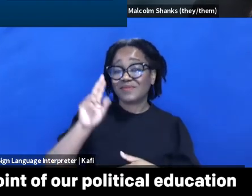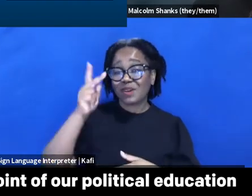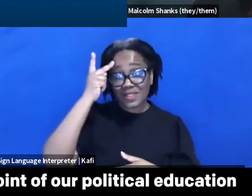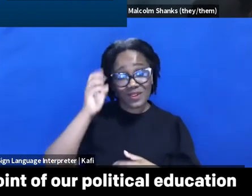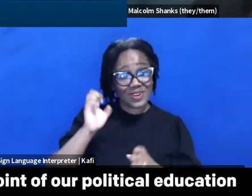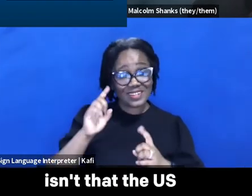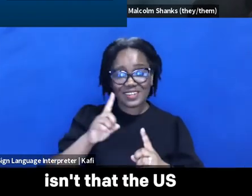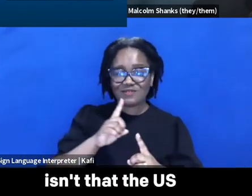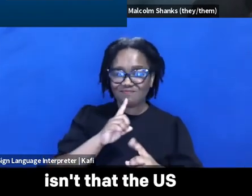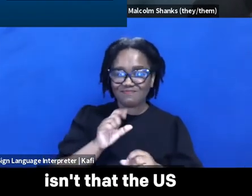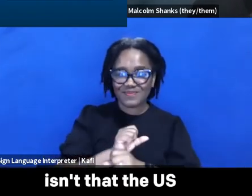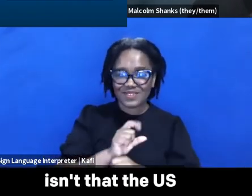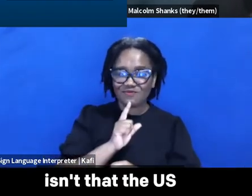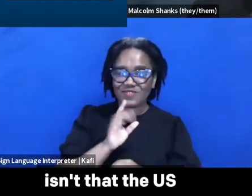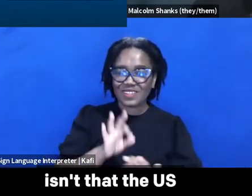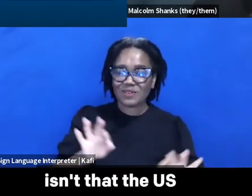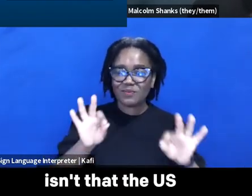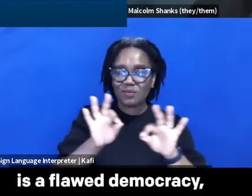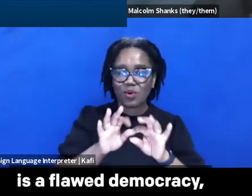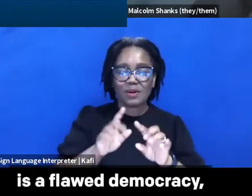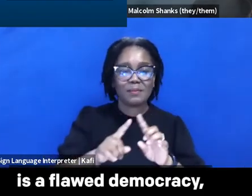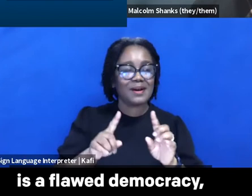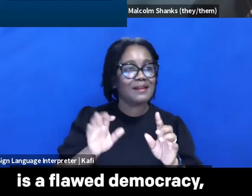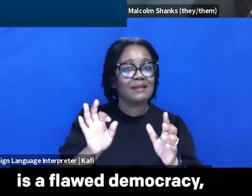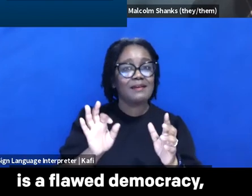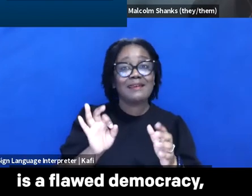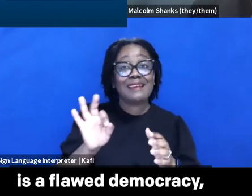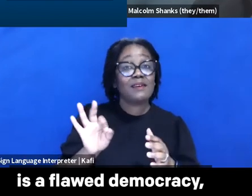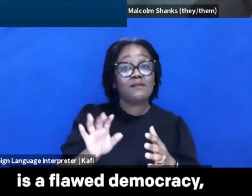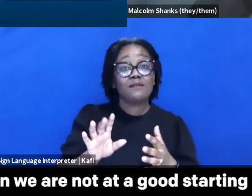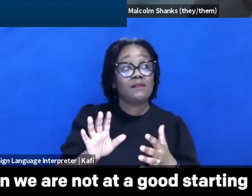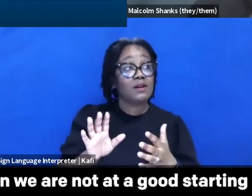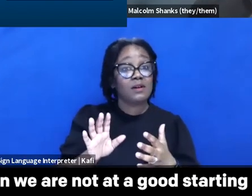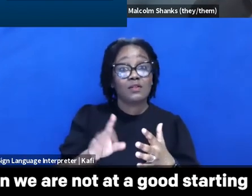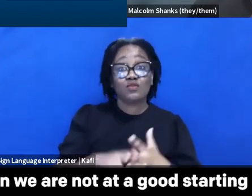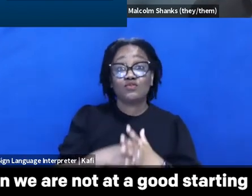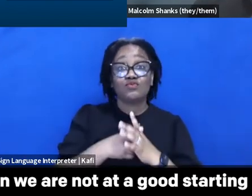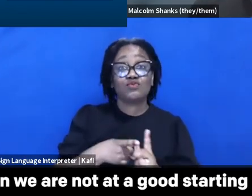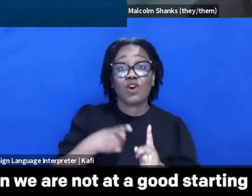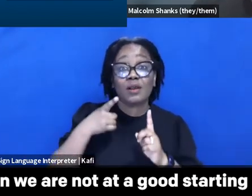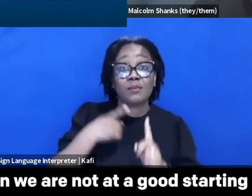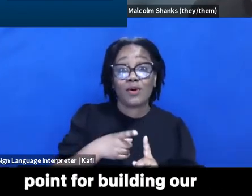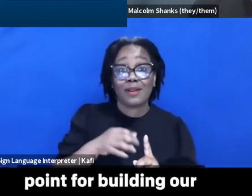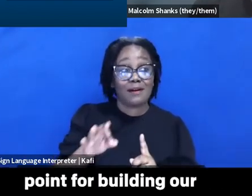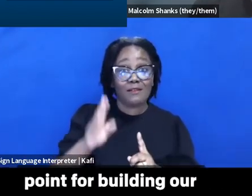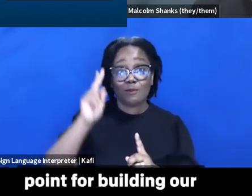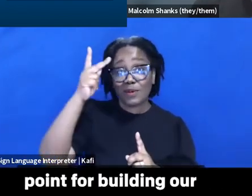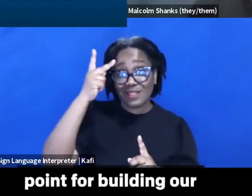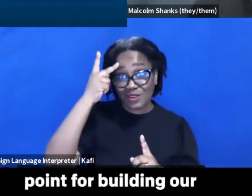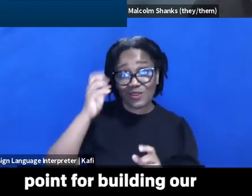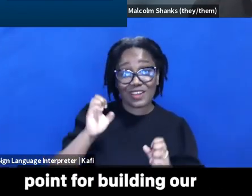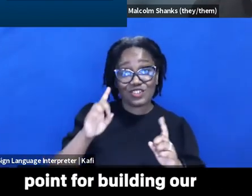starting point of our political education is that the US is a flawed democracy, then we're not at a